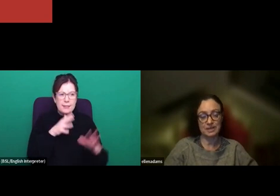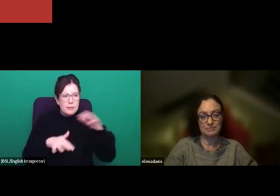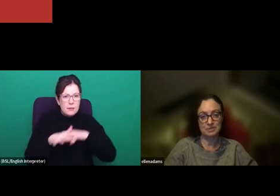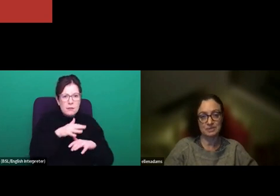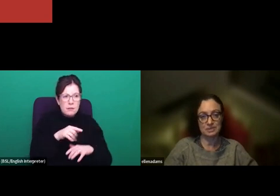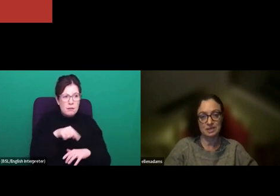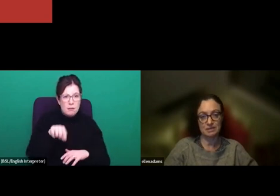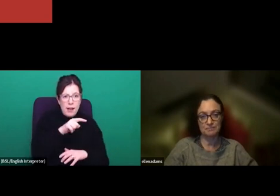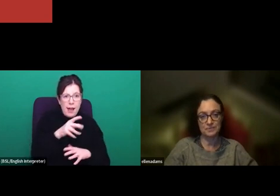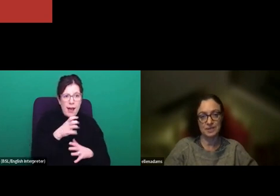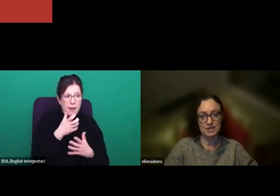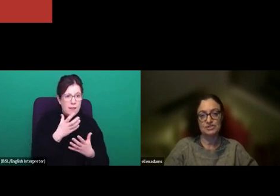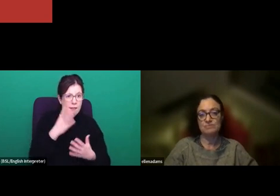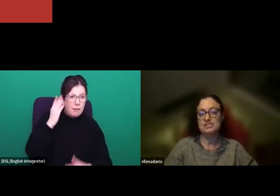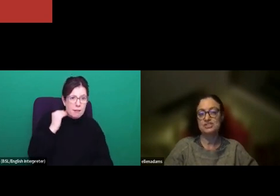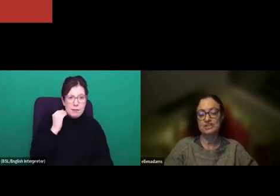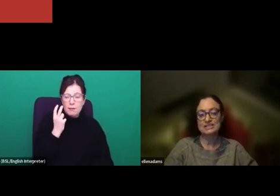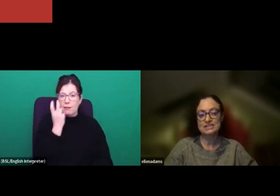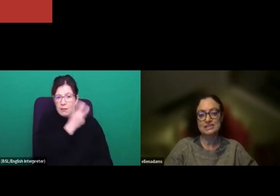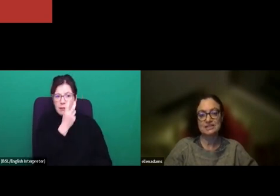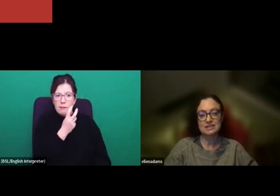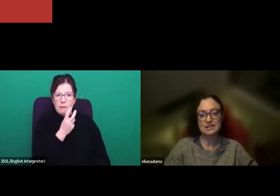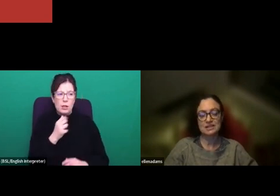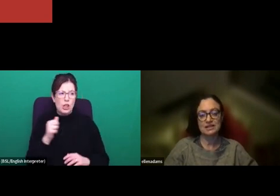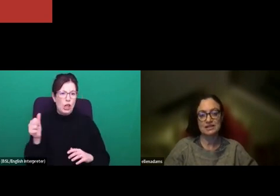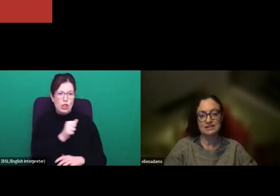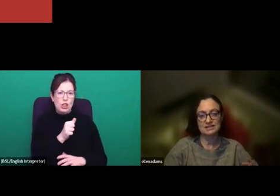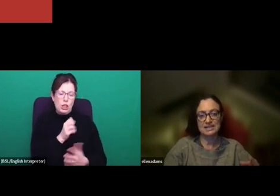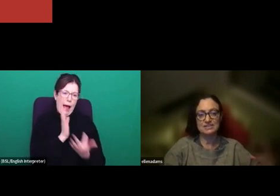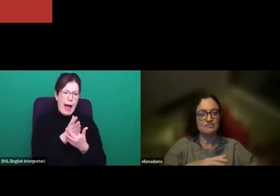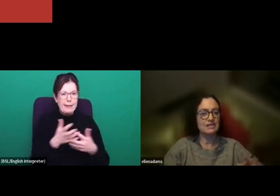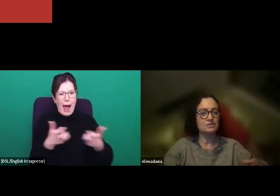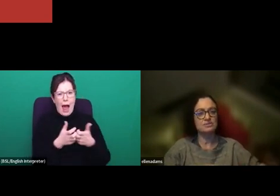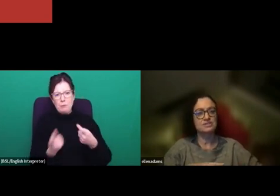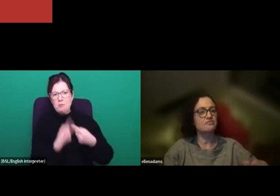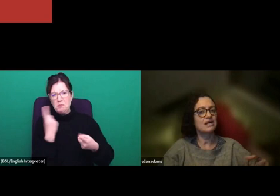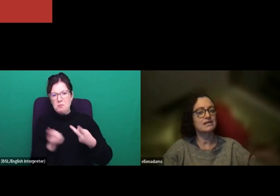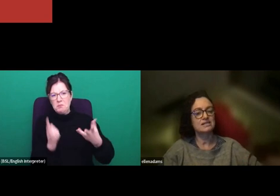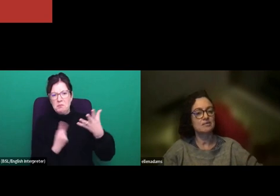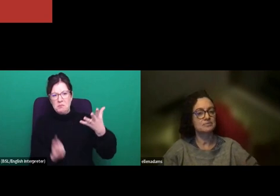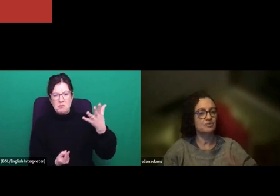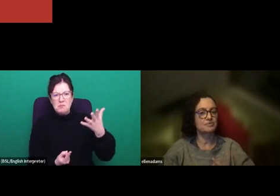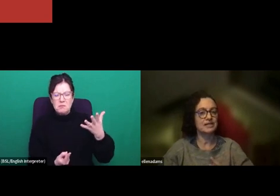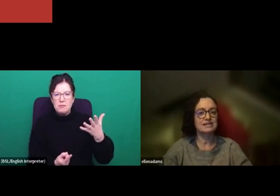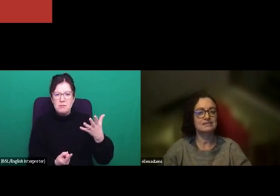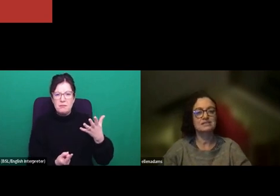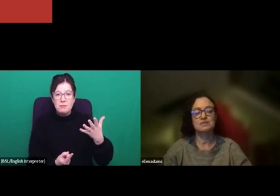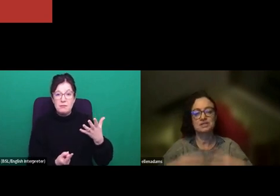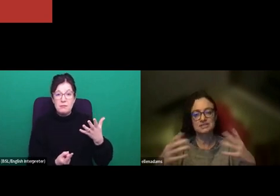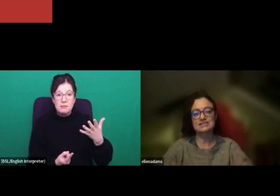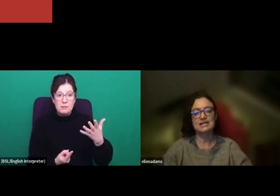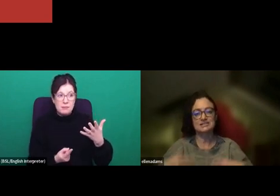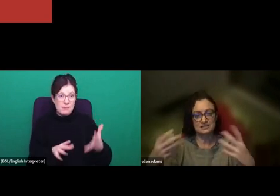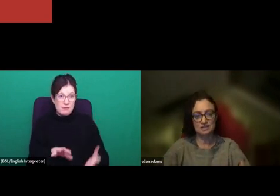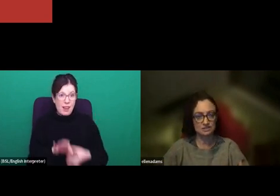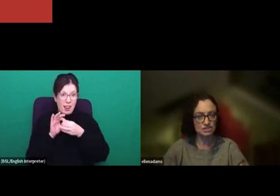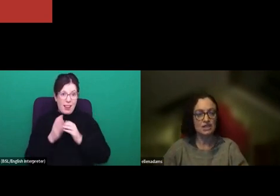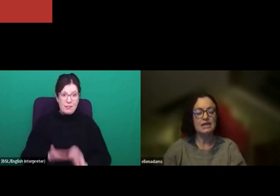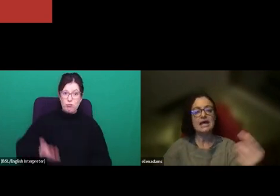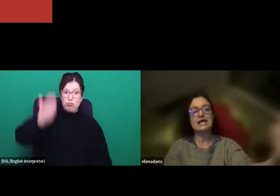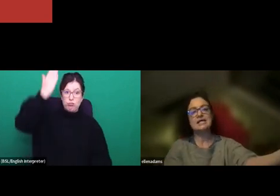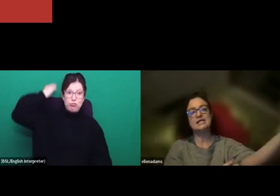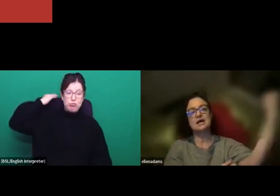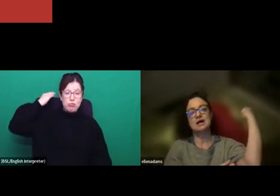sensory impairments should be treated indirectly or directly comes from the classics, because it's had